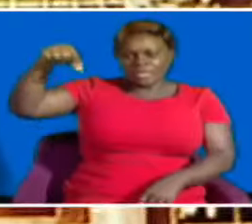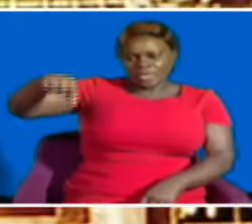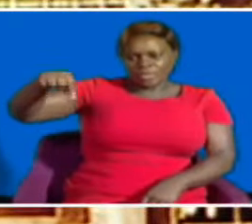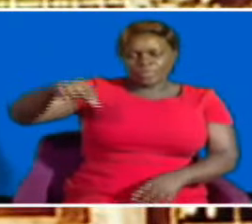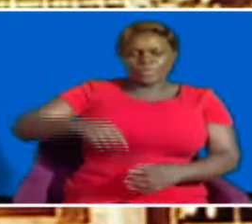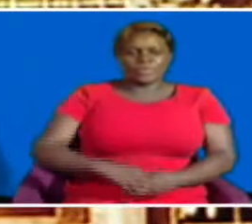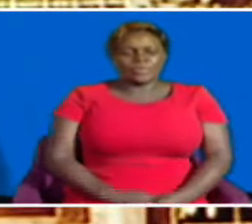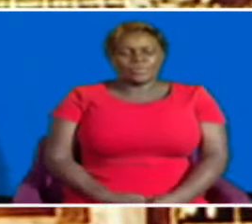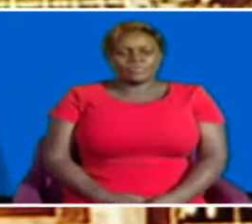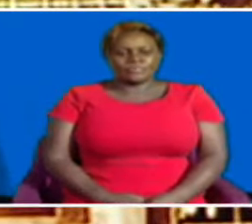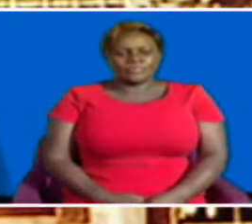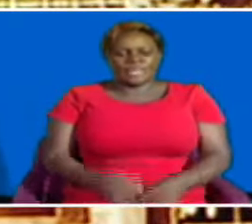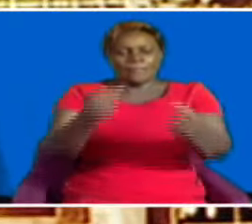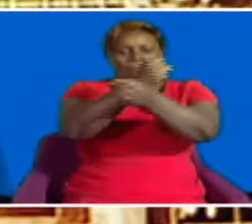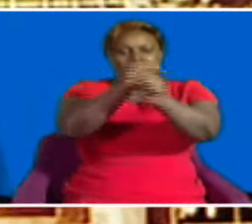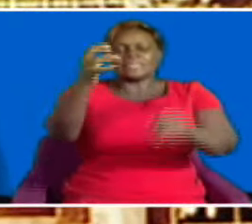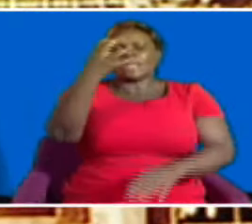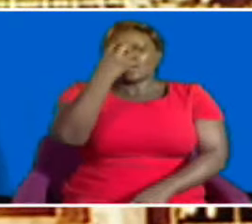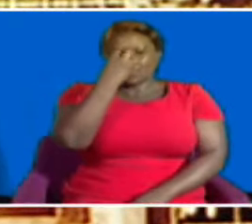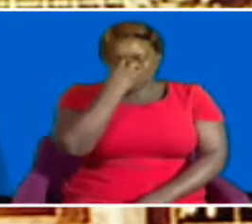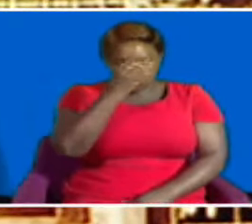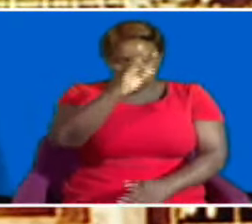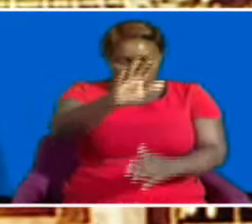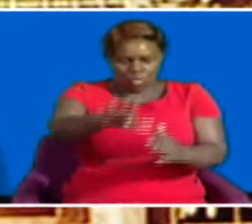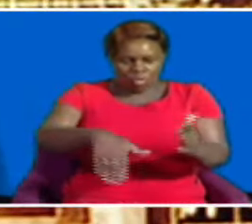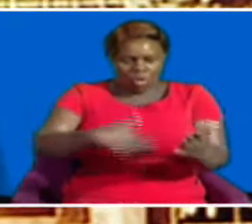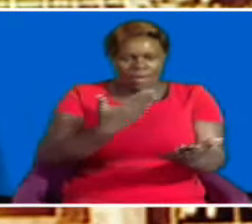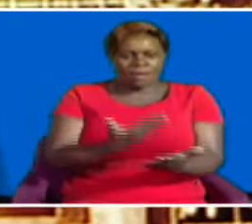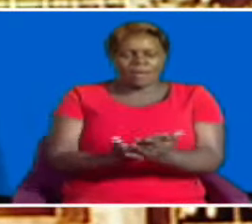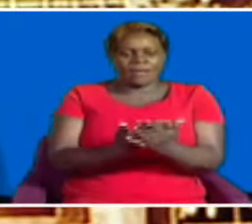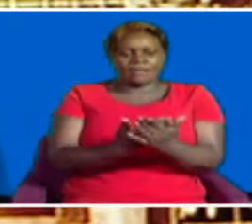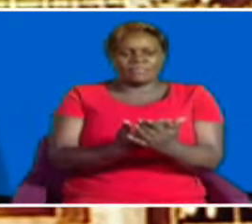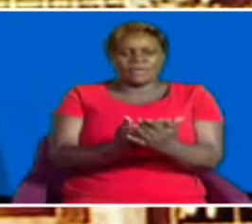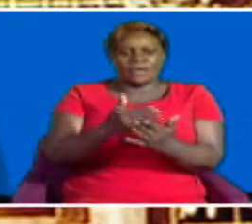Rais William Ruto amewasili jijini Atlanta, Georgia.